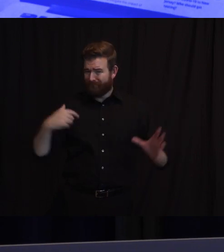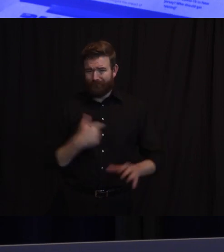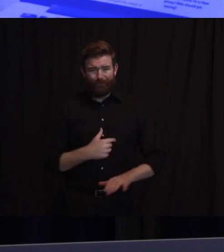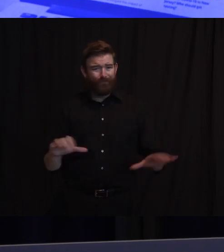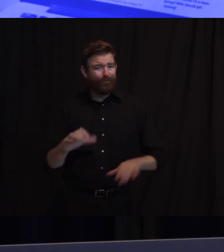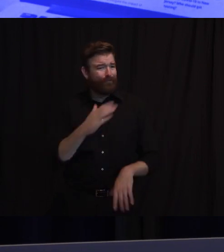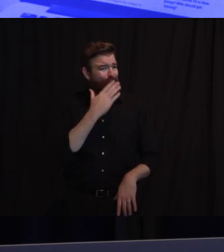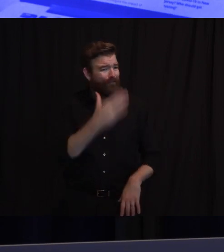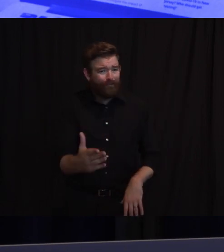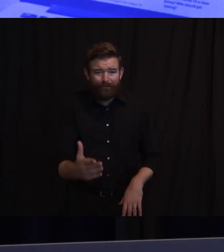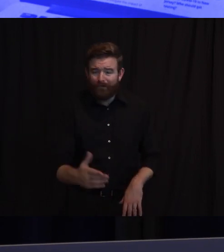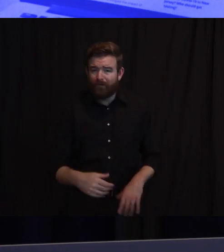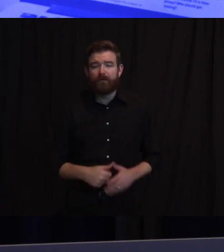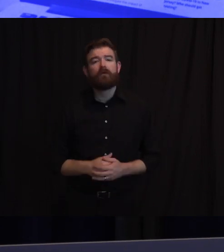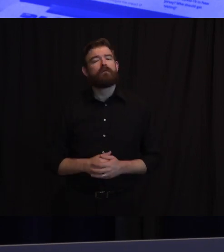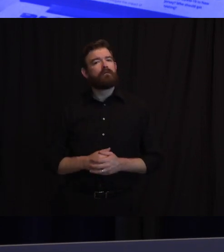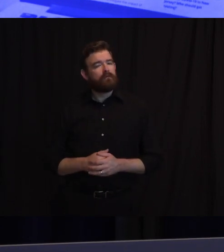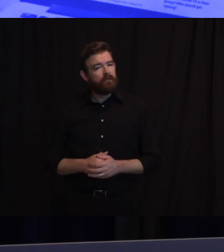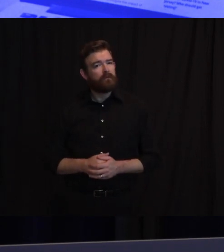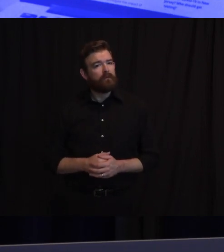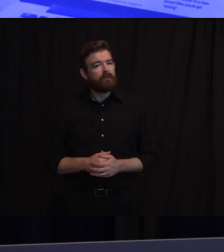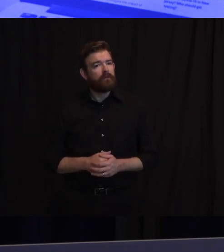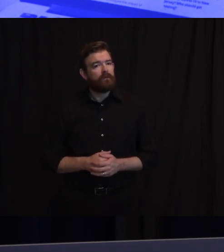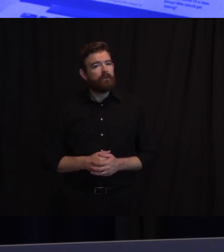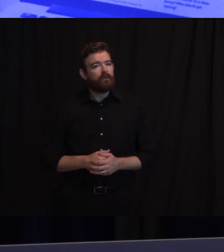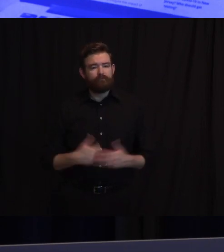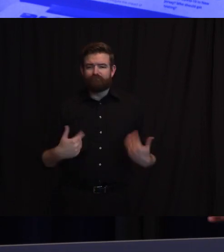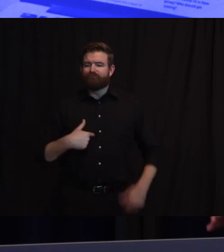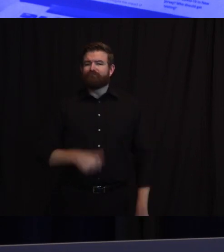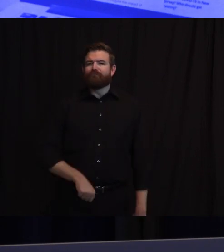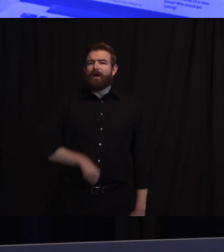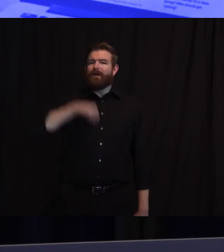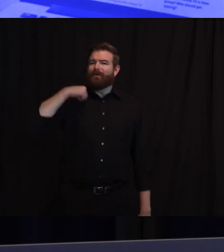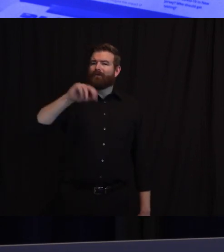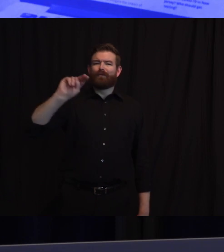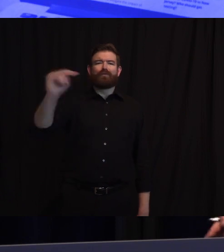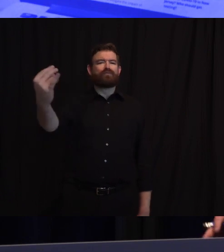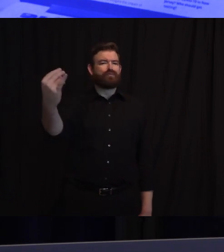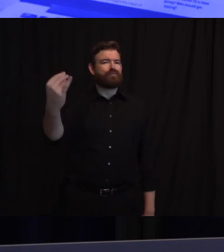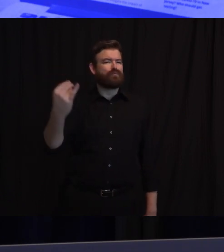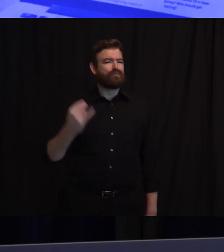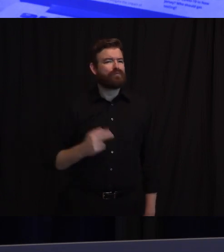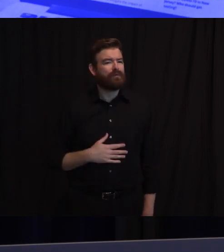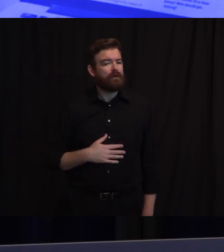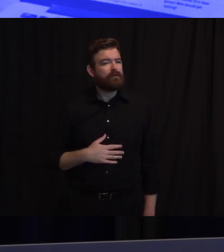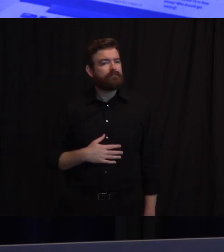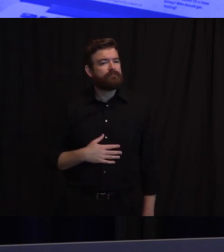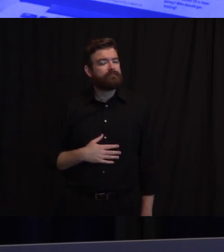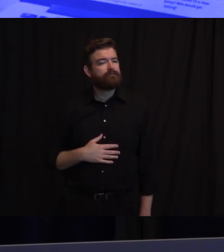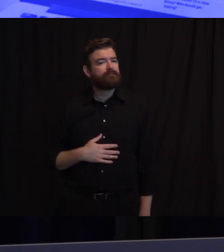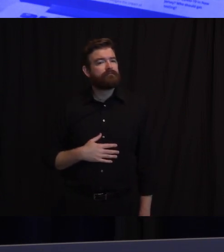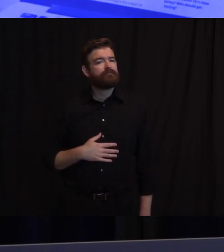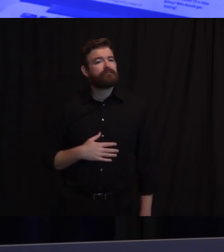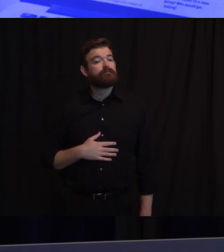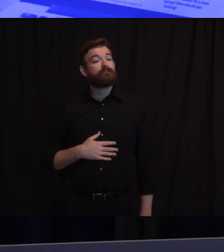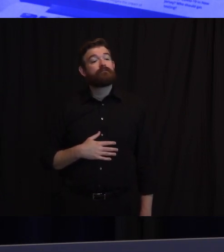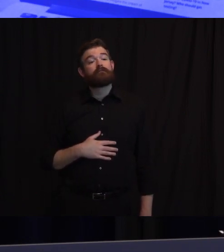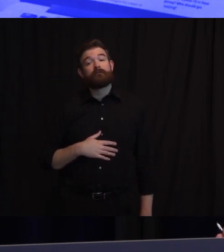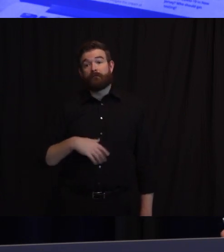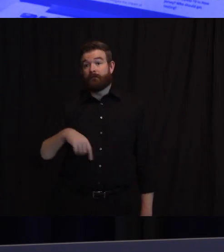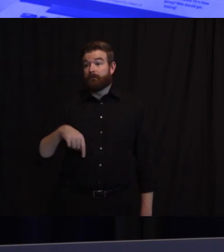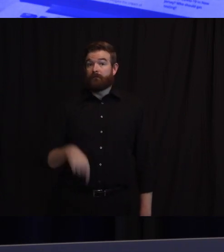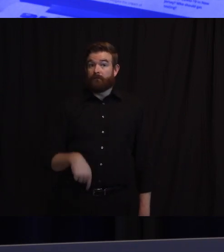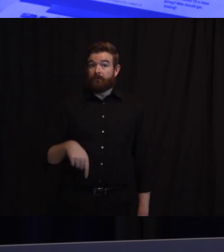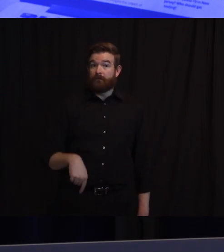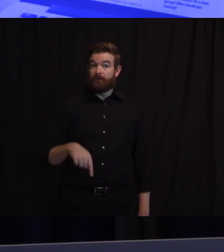and realize it was a tremendous source of pride for the state to realize that not only people around the country but around the world were looking to New Jersey